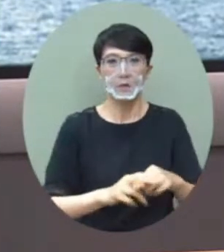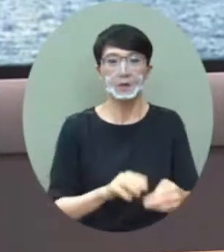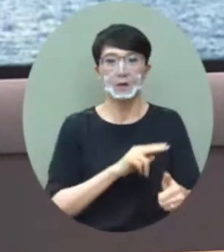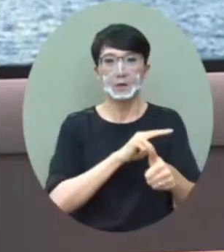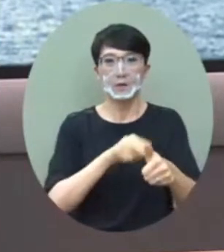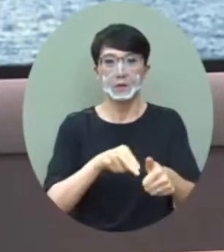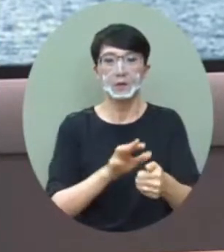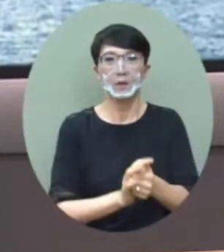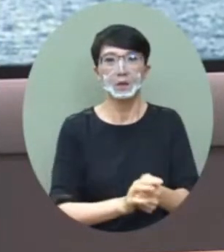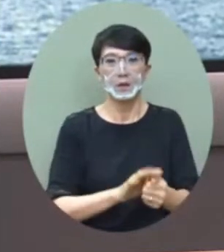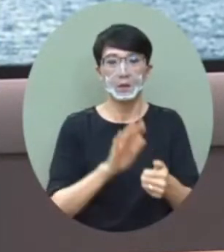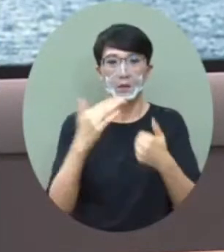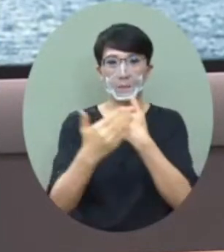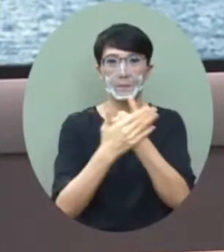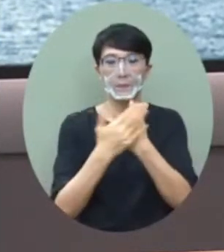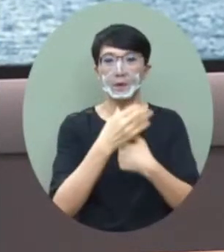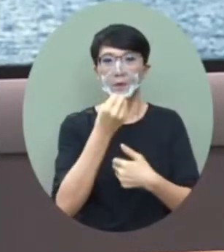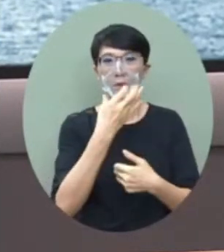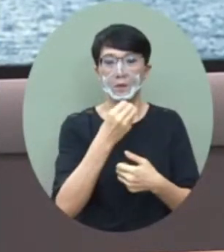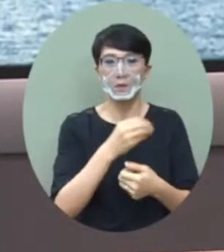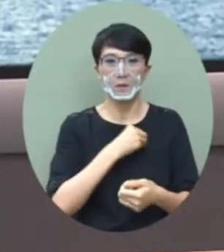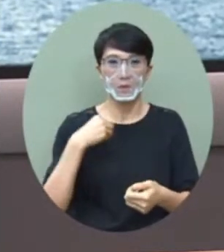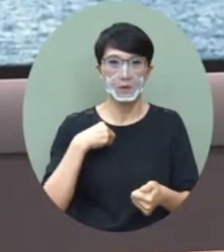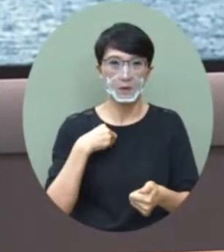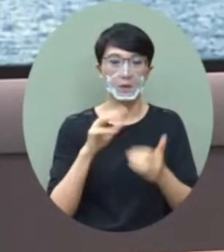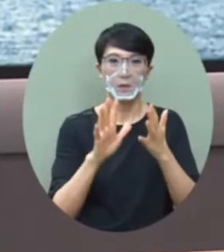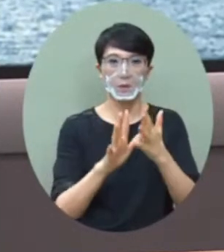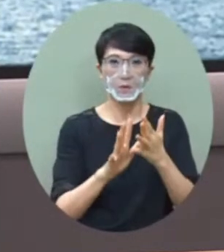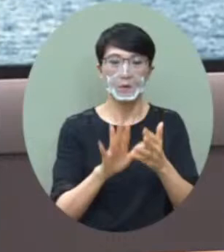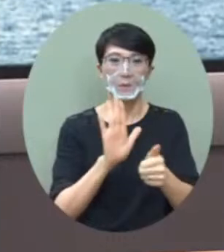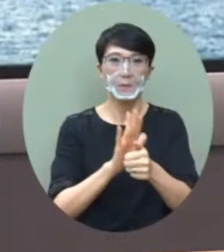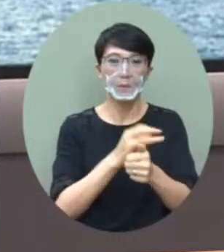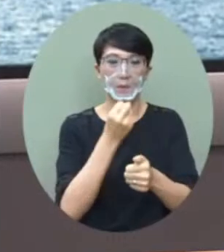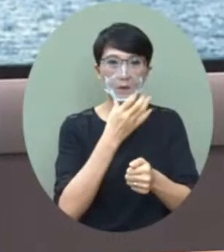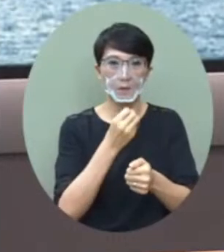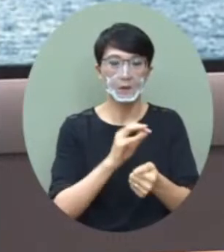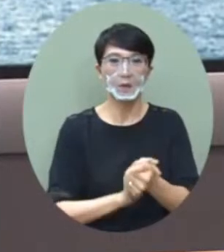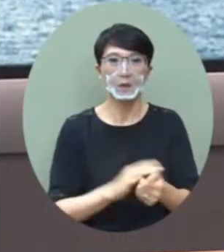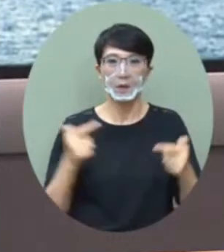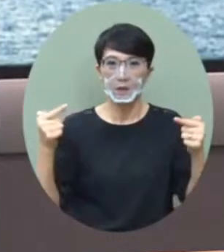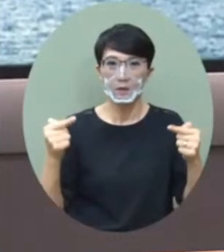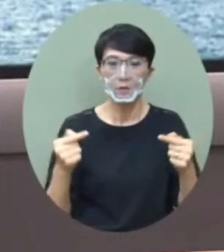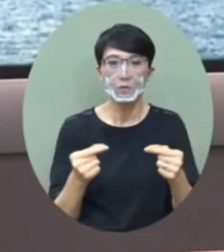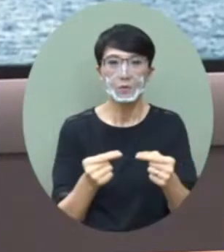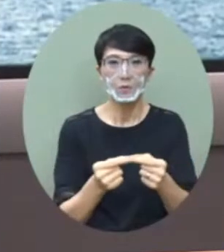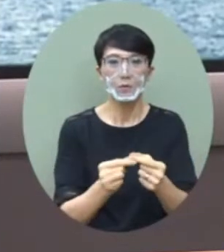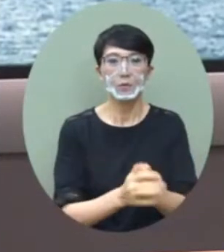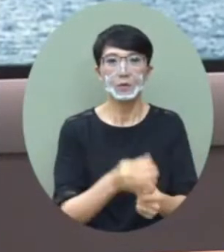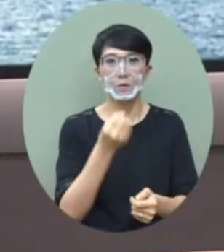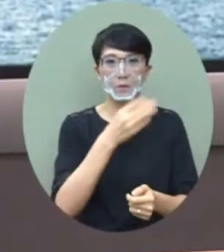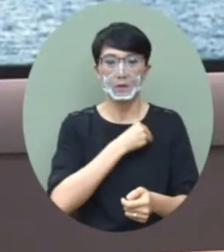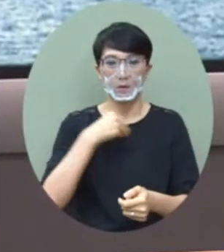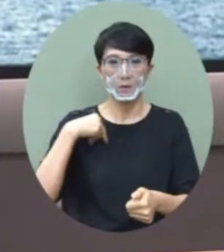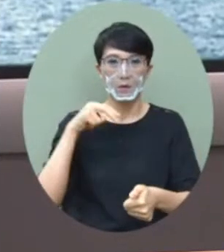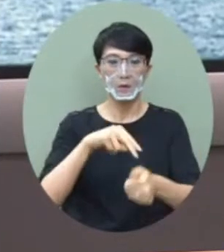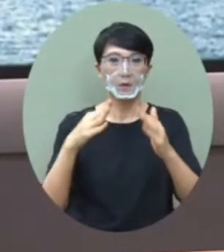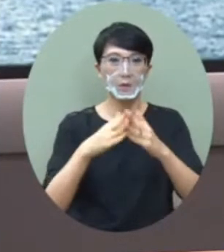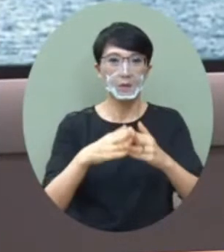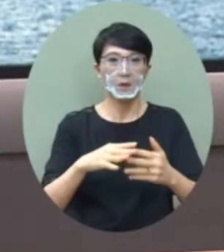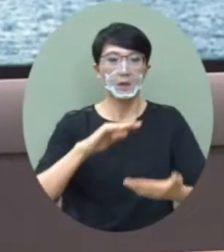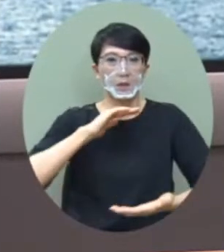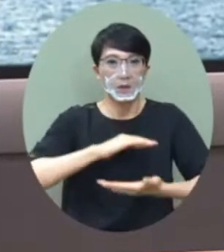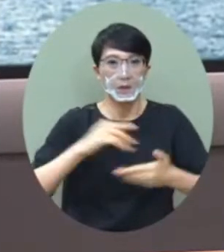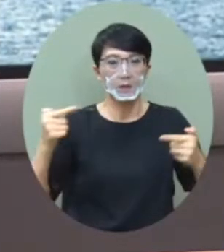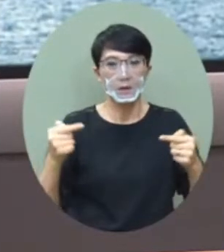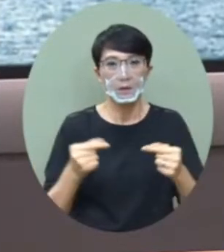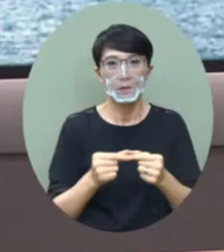HA would like to thank the mainland authorities for deploying a medical support team to help tackle